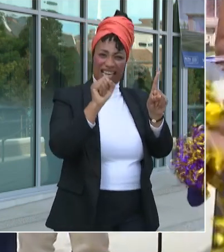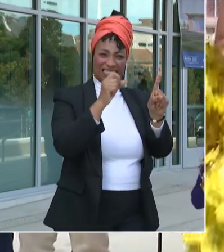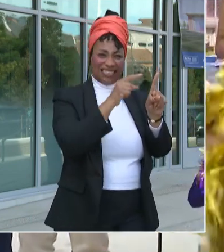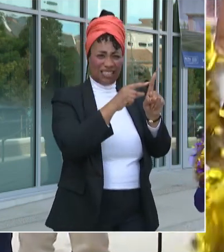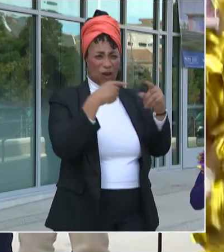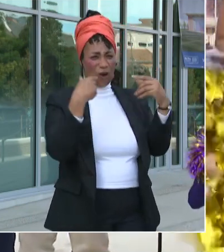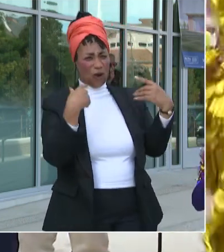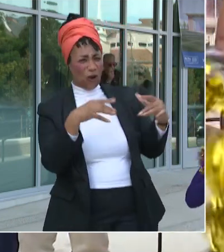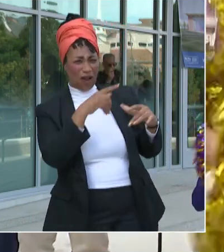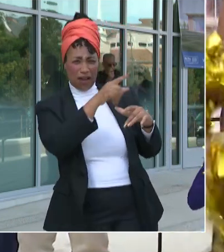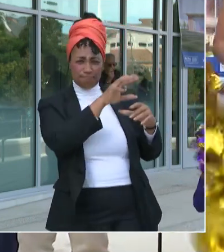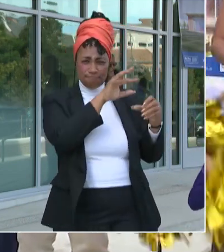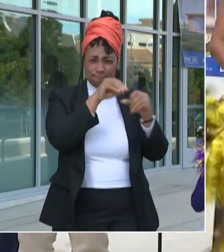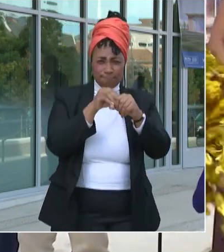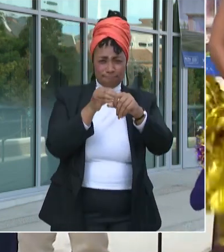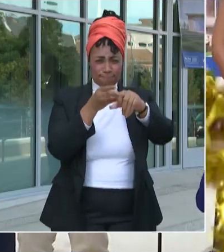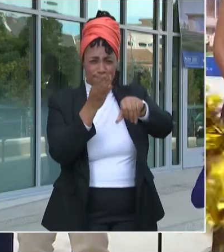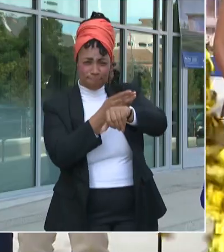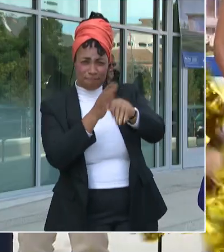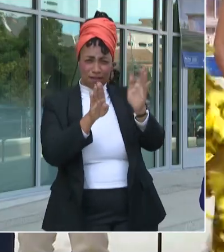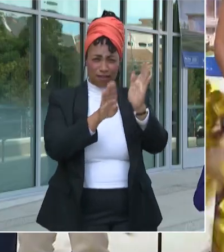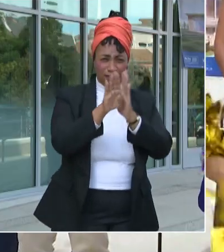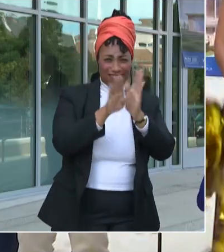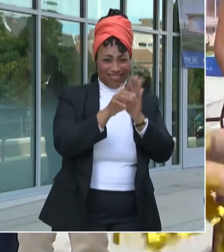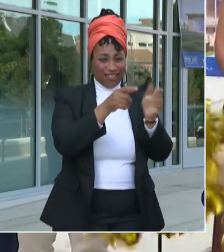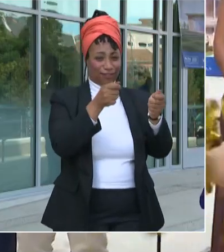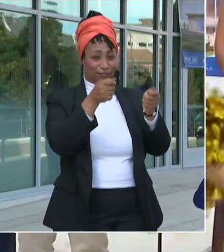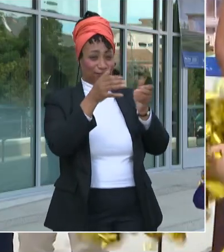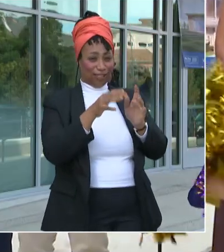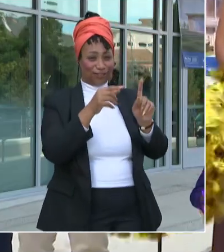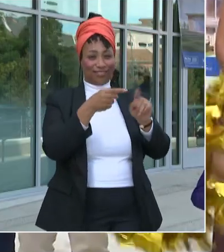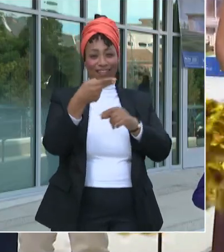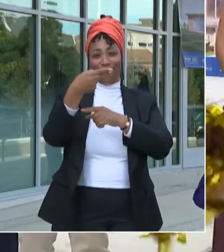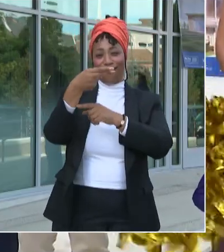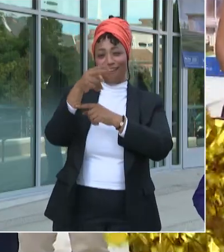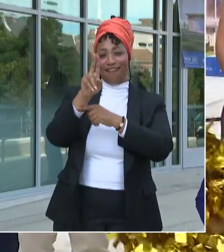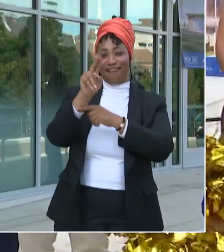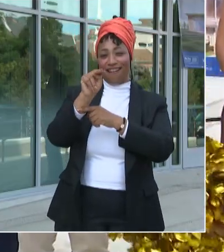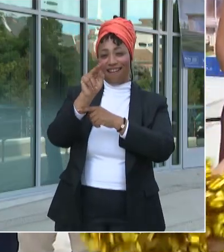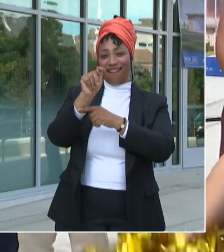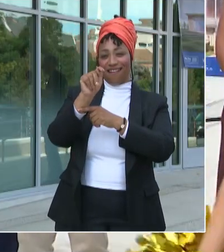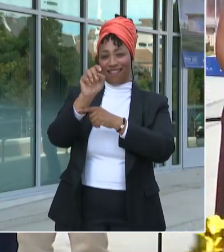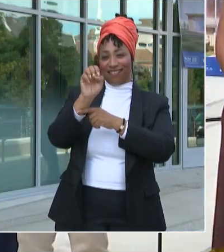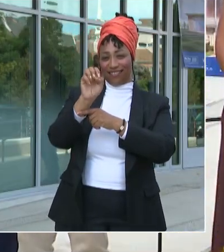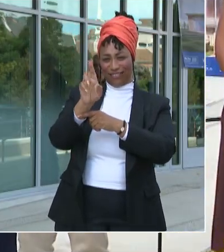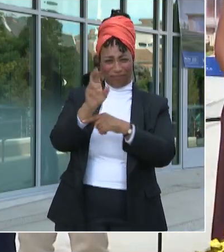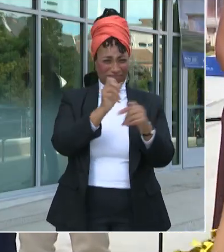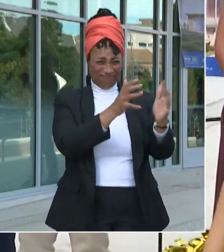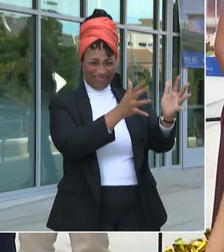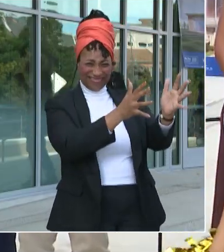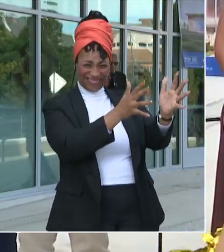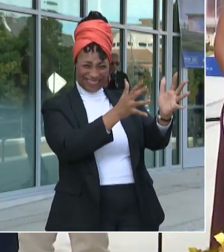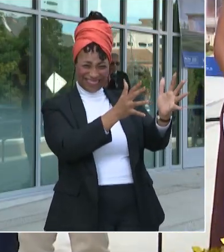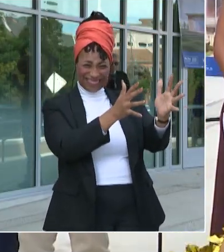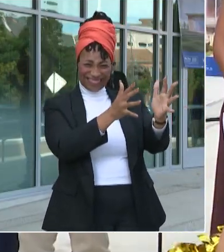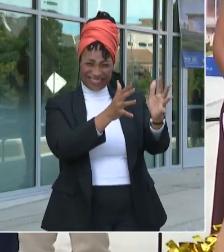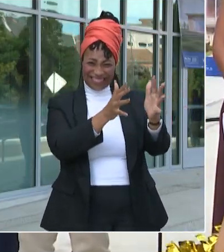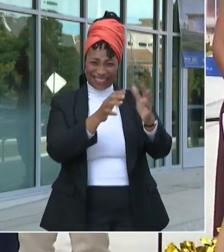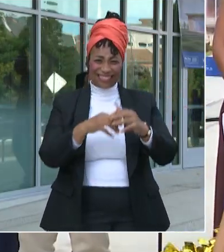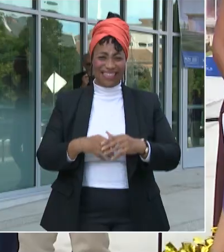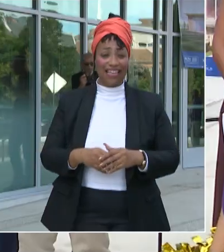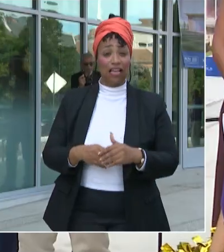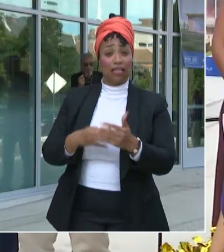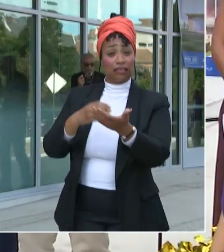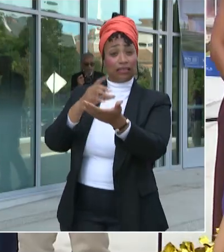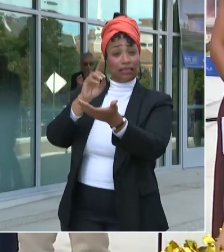Services. I also want to recognize the Ward 4 Council member, Councilmember Louis George, who has followed this